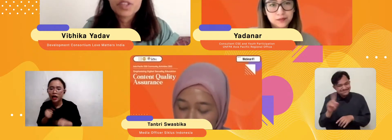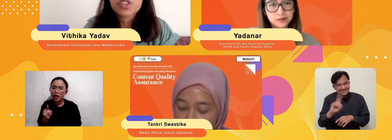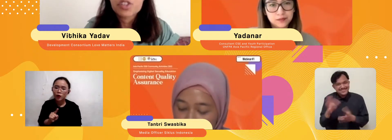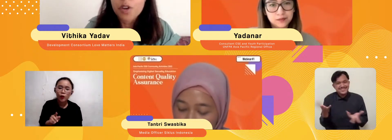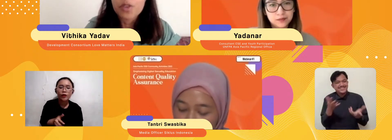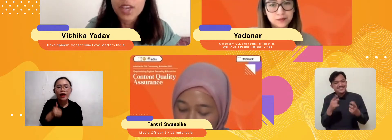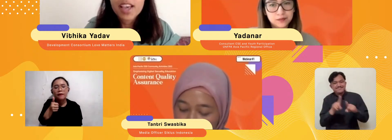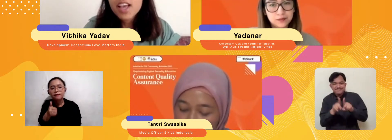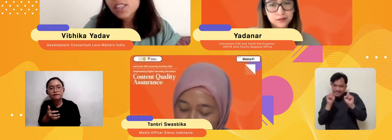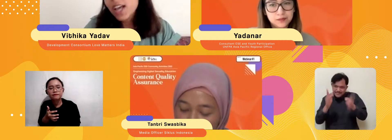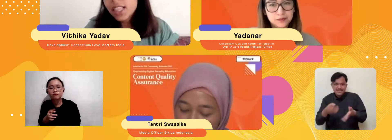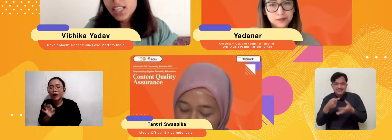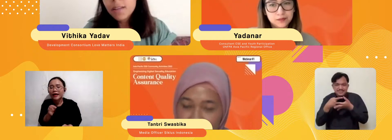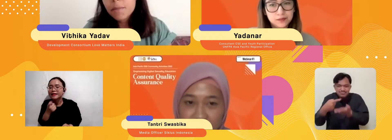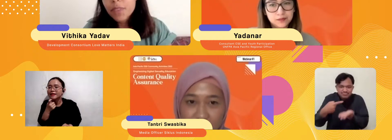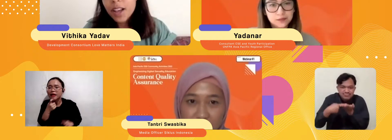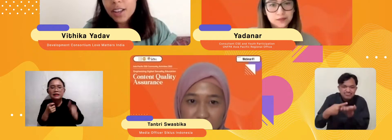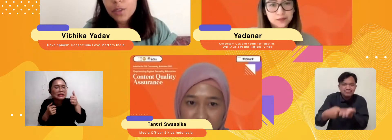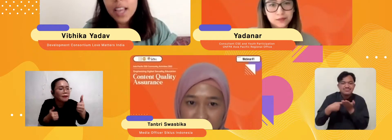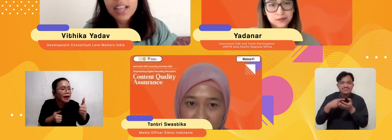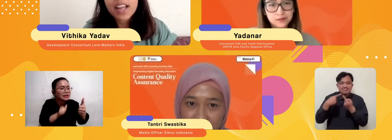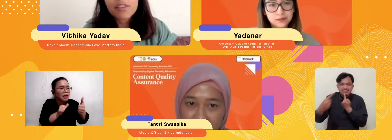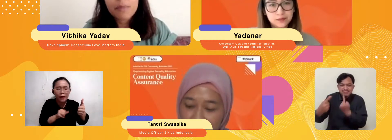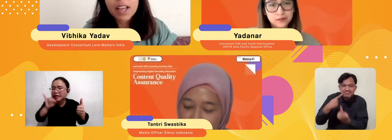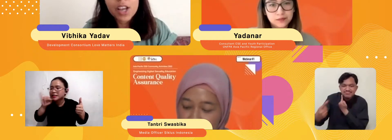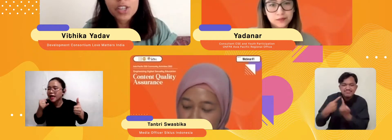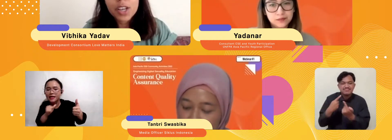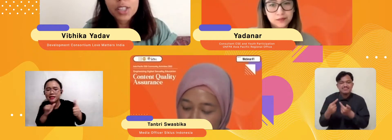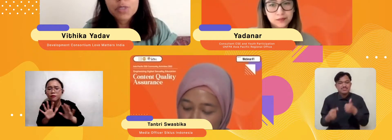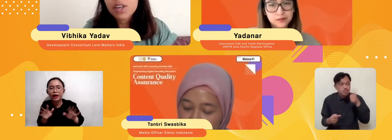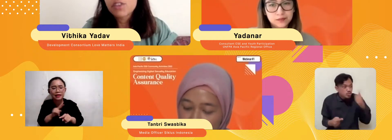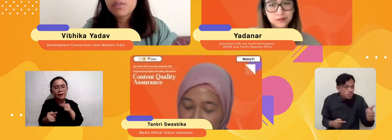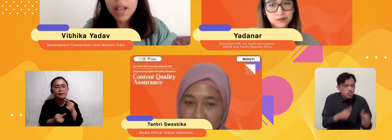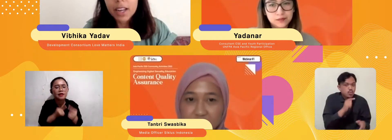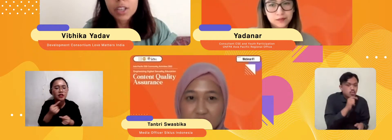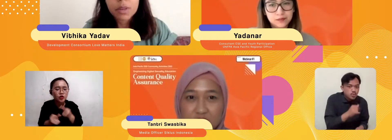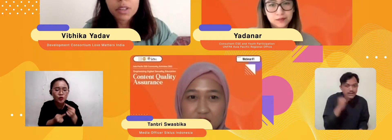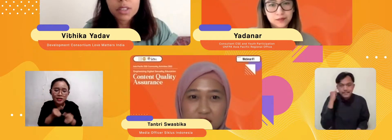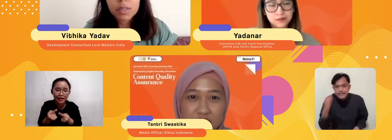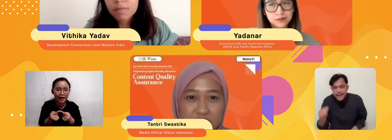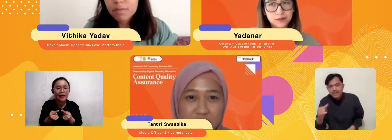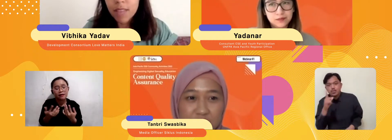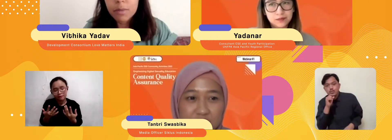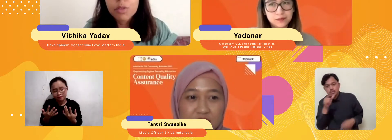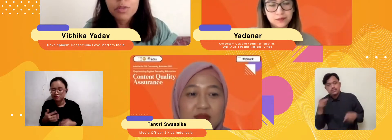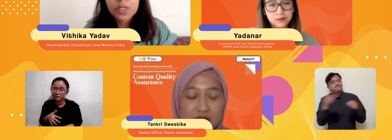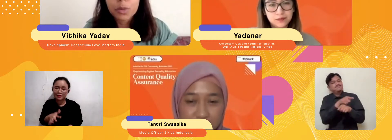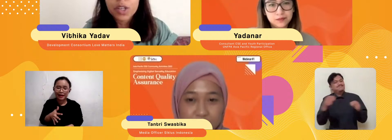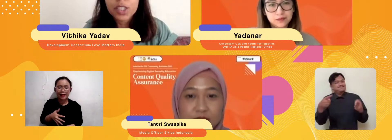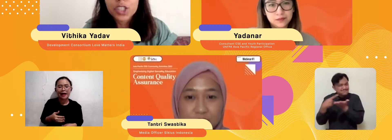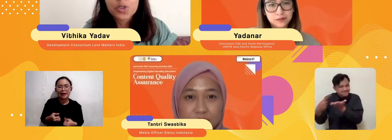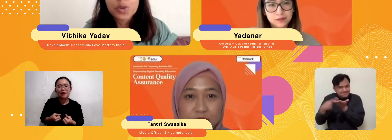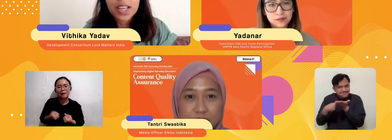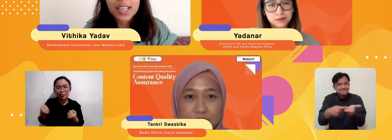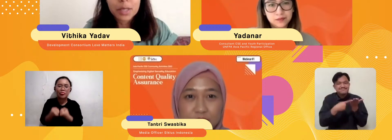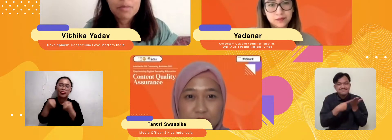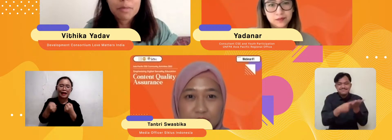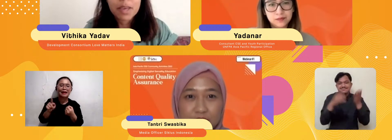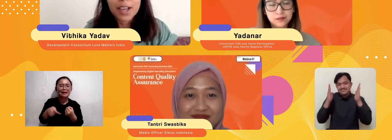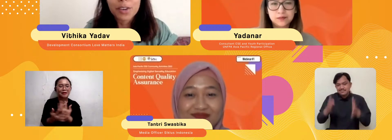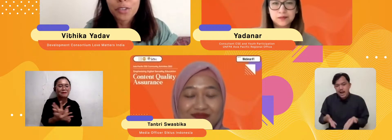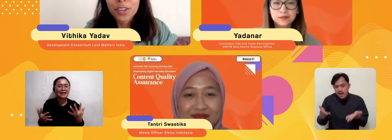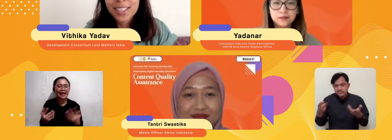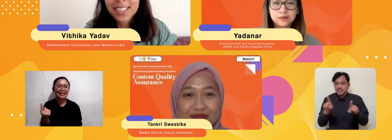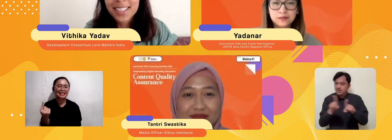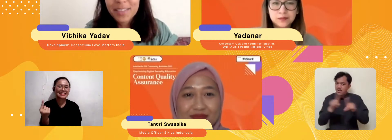think this is not okay. So I think that kind of backlash is really good backlash, because that proves the work that you're doing is